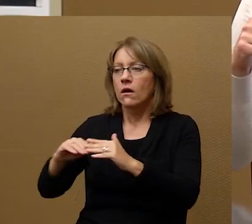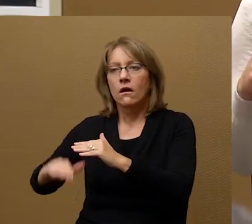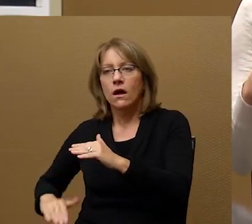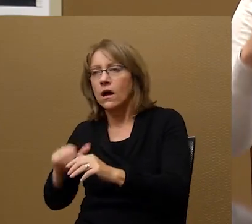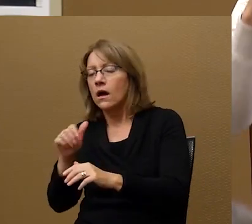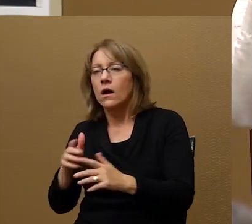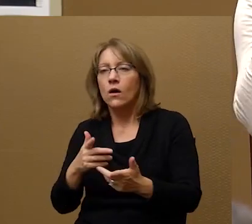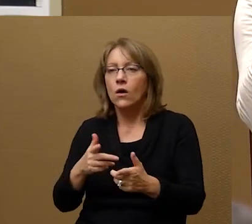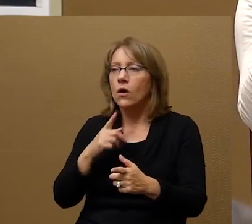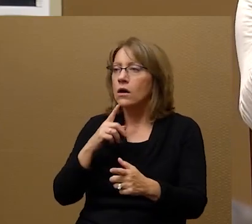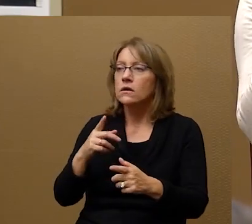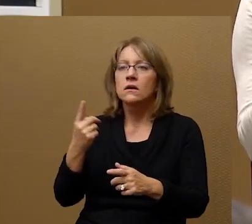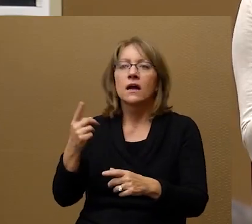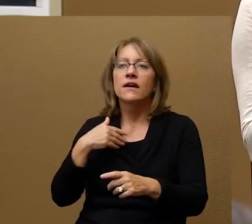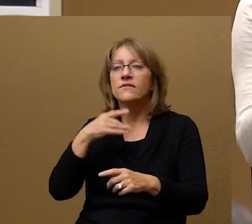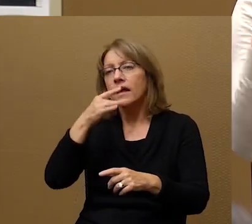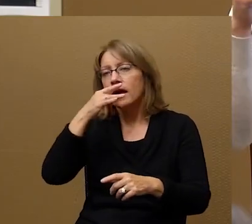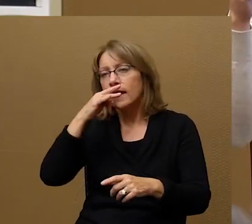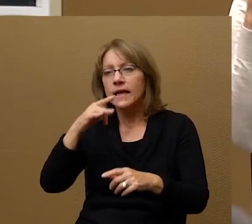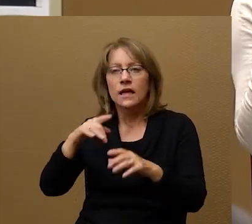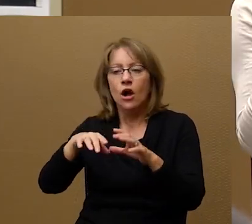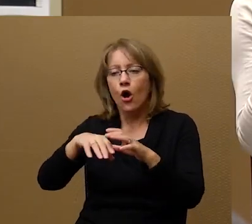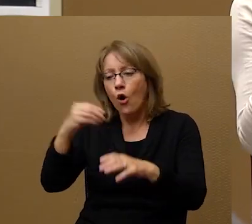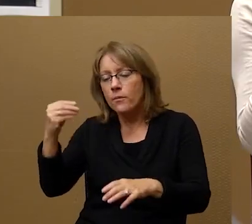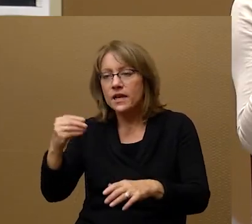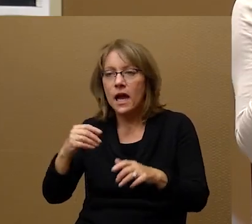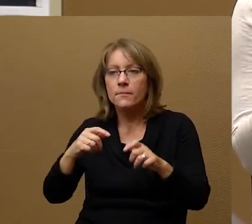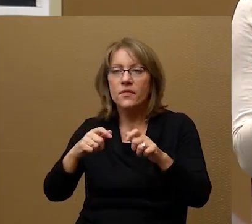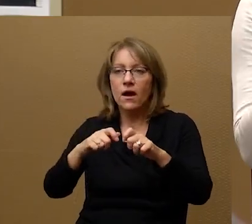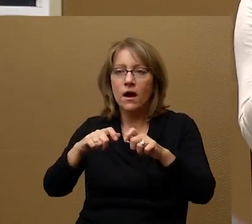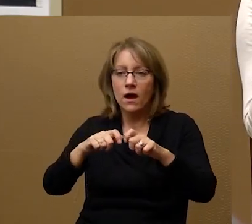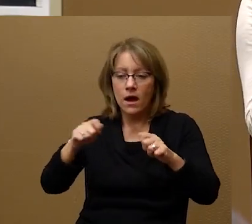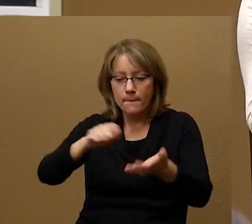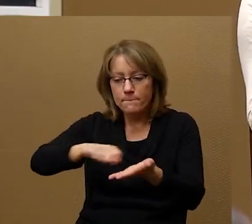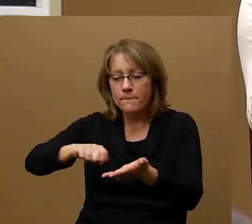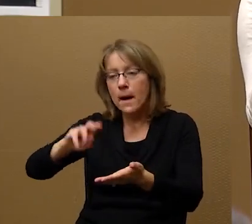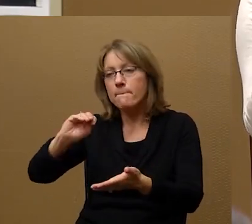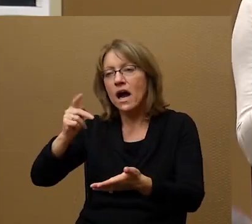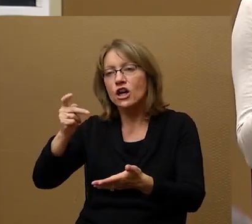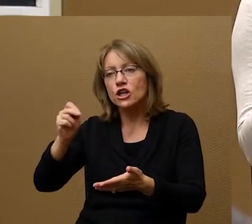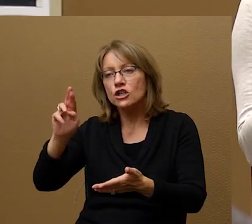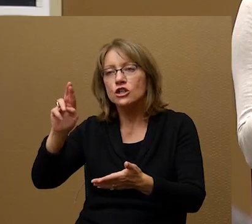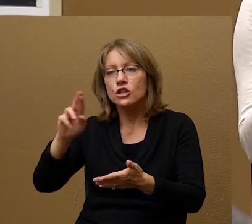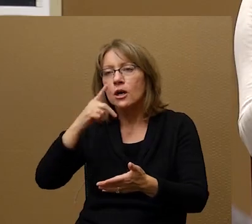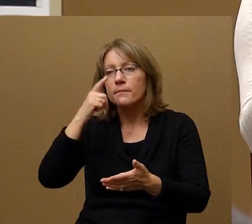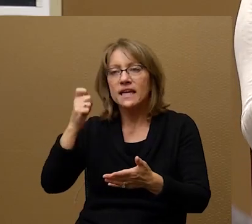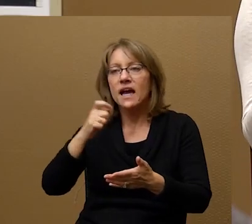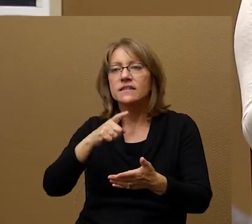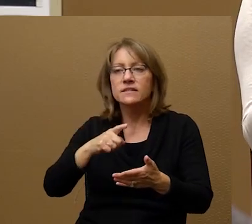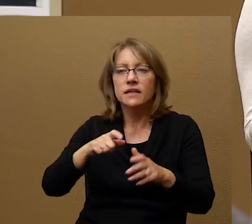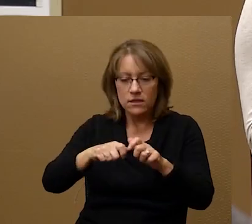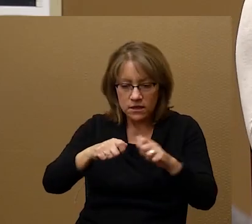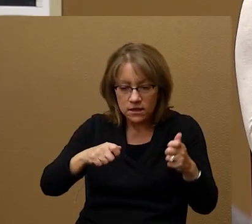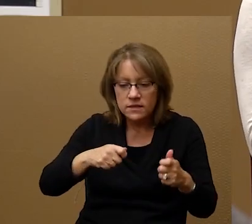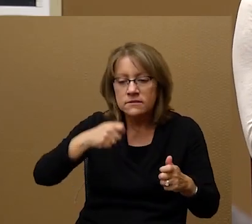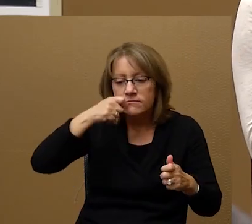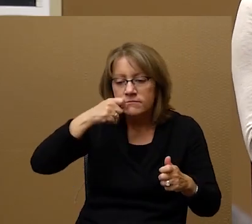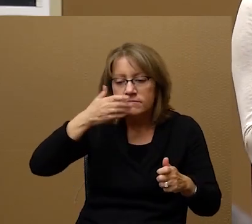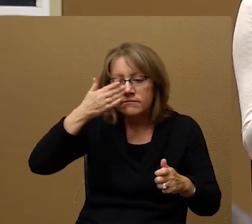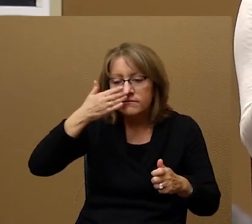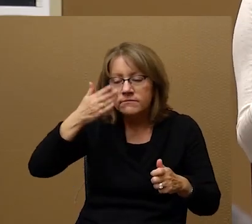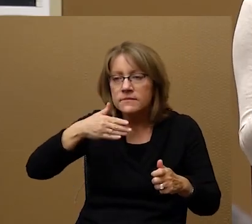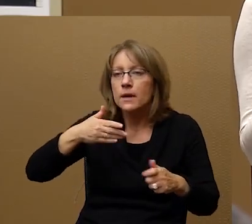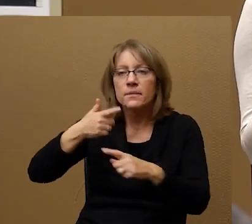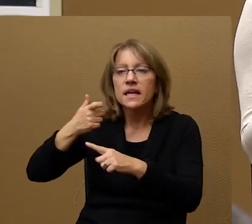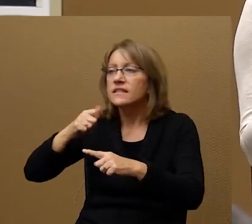opening the expo markers or the permanent markers and smelling them because they are hyposensitive to